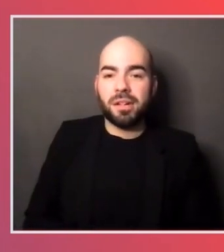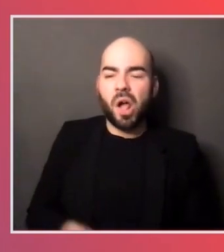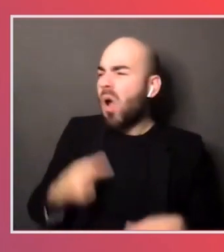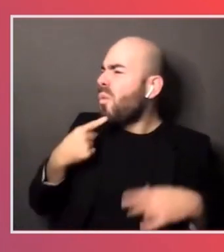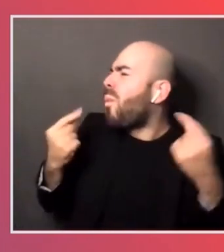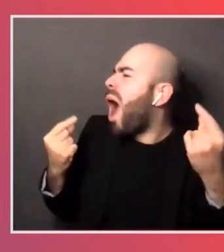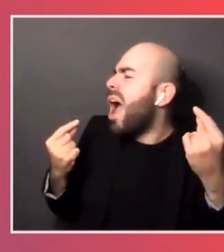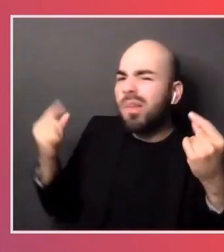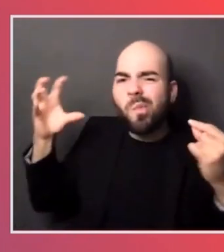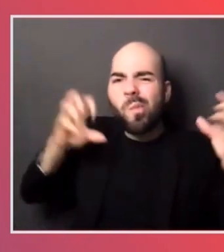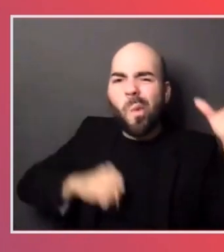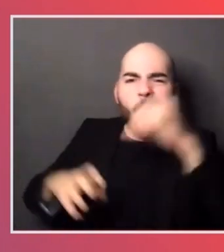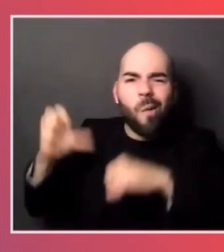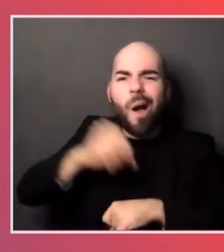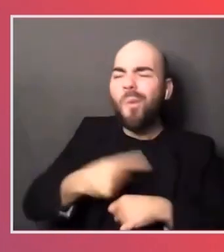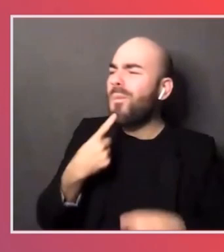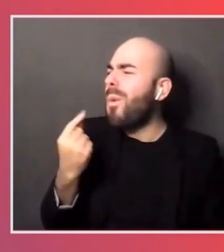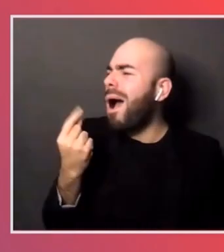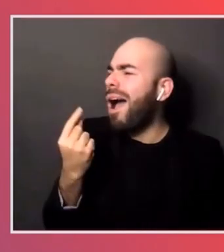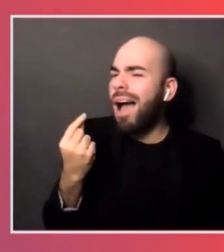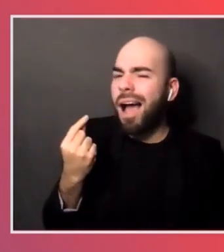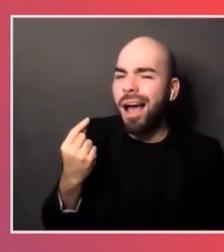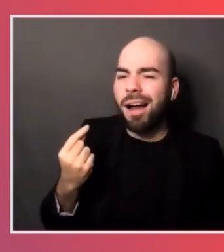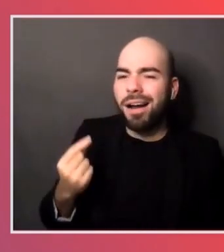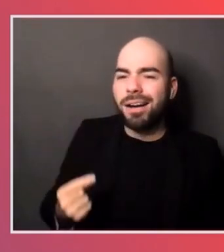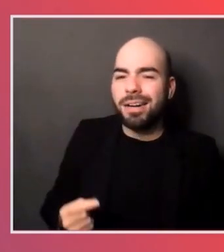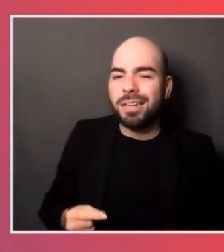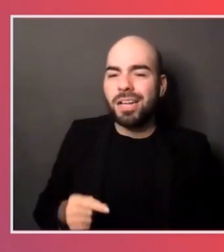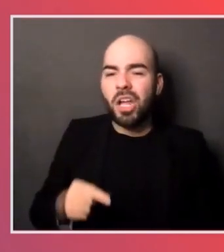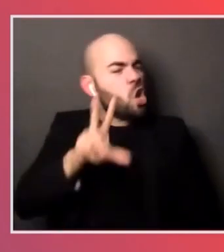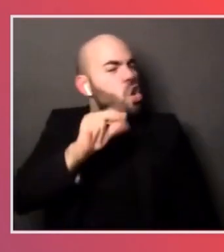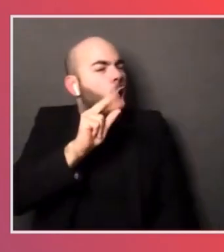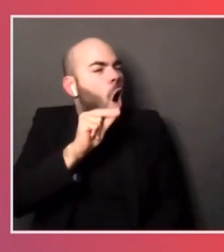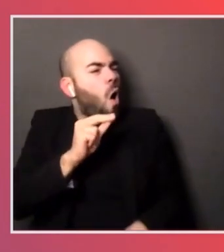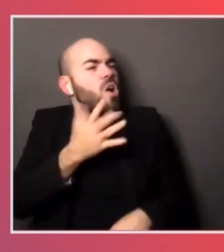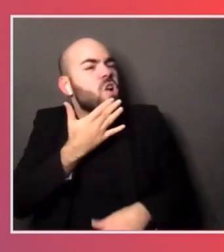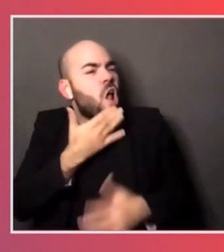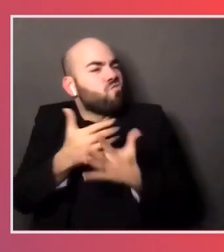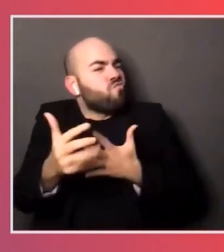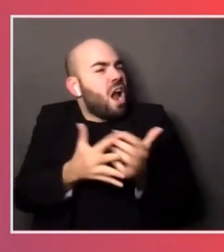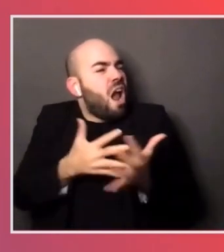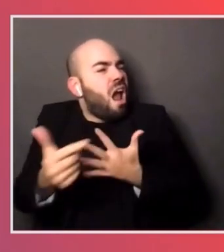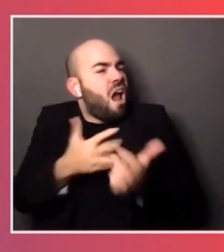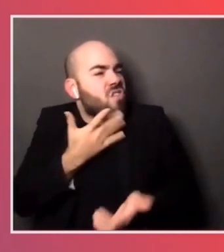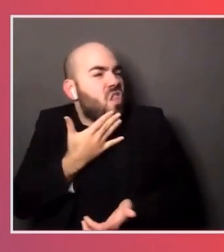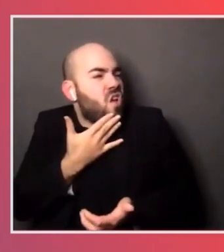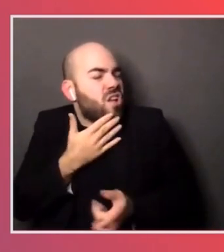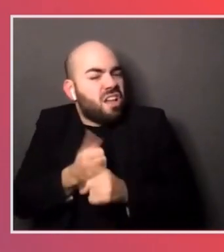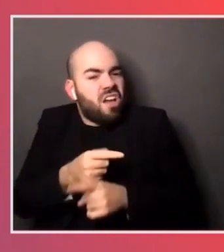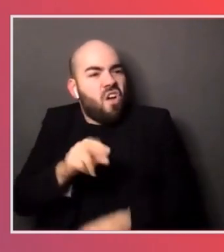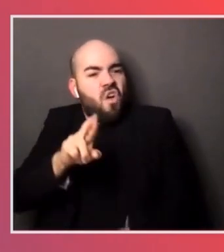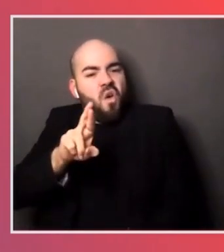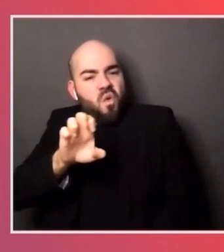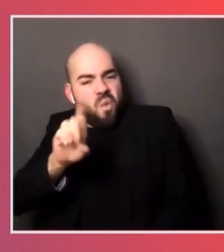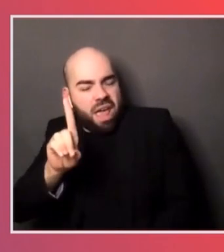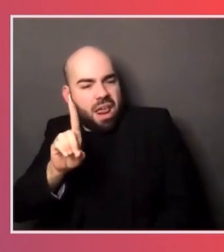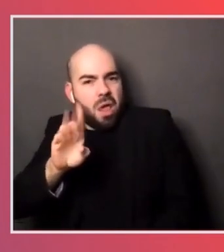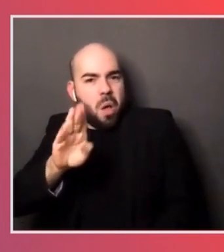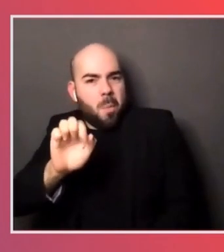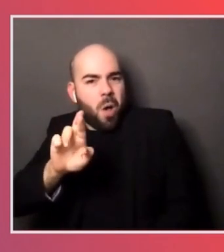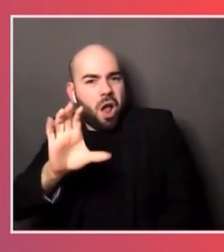the great one, Red Barchetta. I loved it as a kid. It was the first one I think that I really cottoned to.